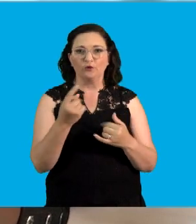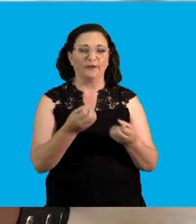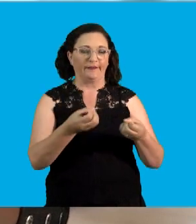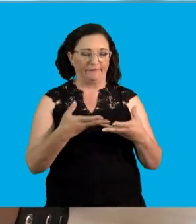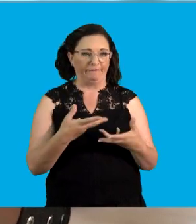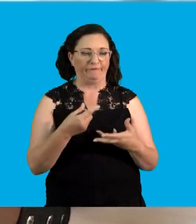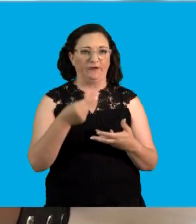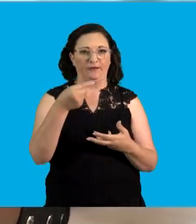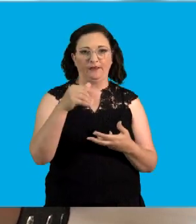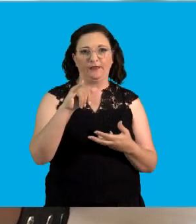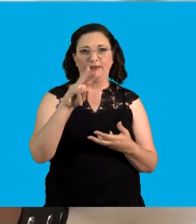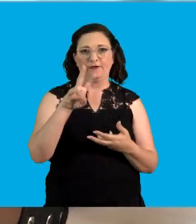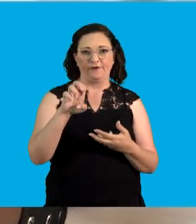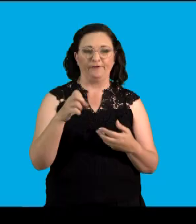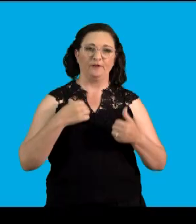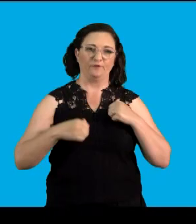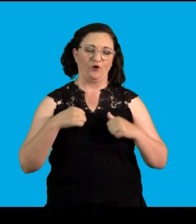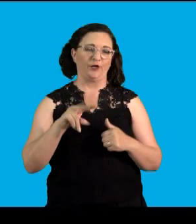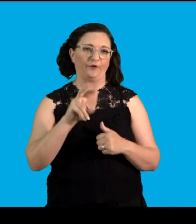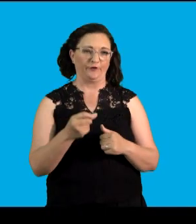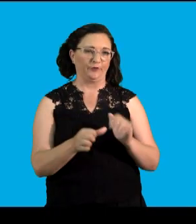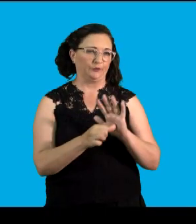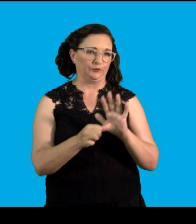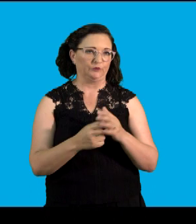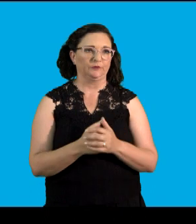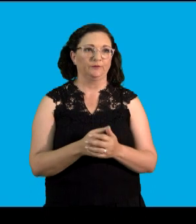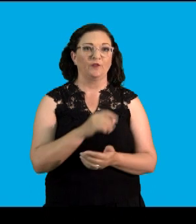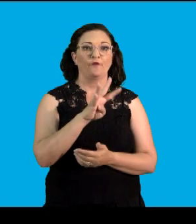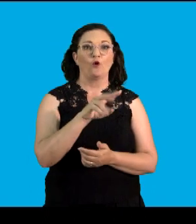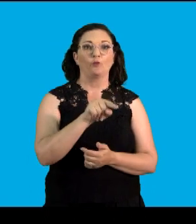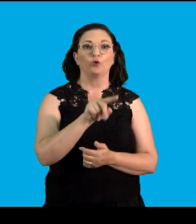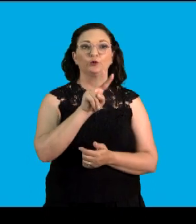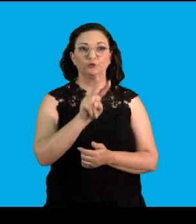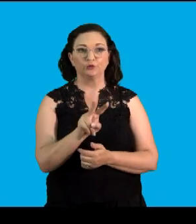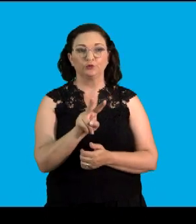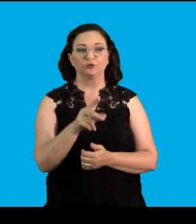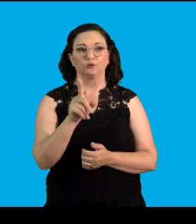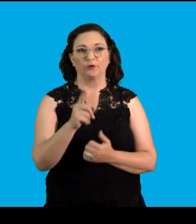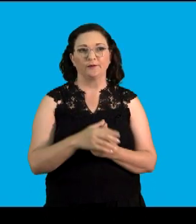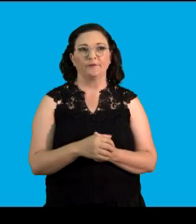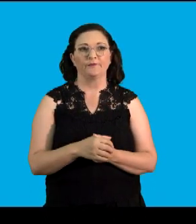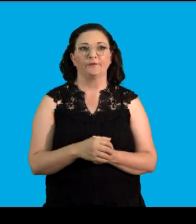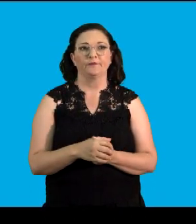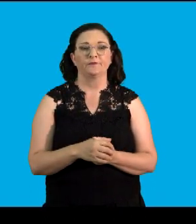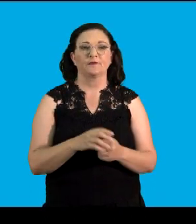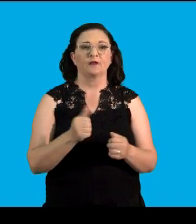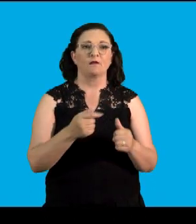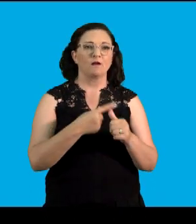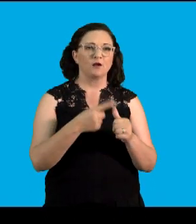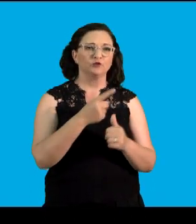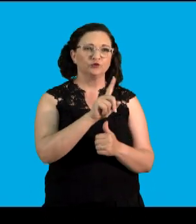give. All right, question number 2, 4.2 rather. Read the scenario below and answer the questions that